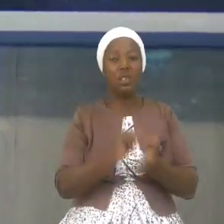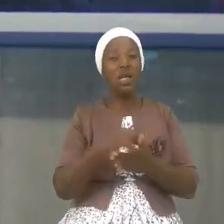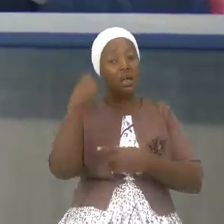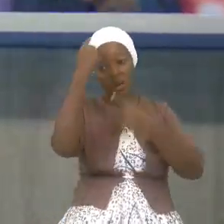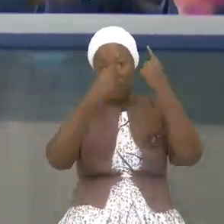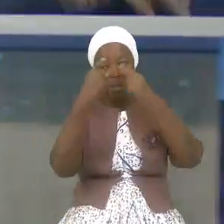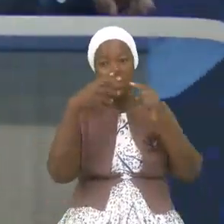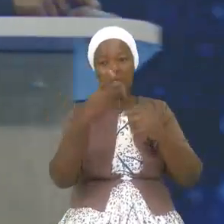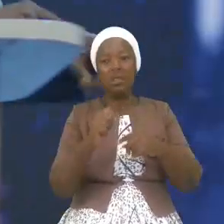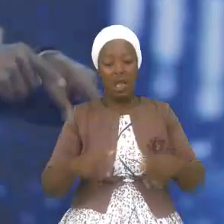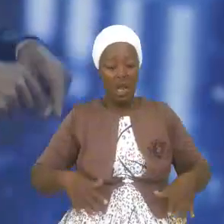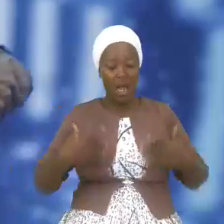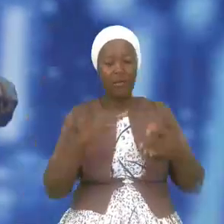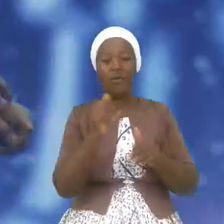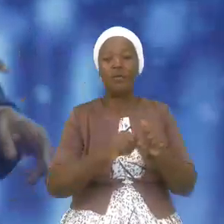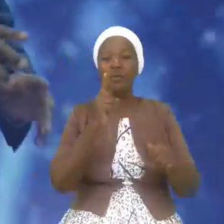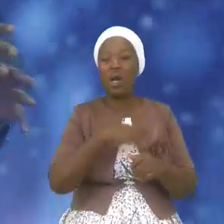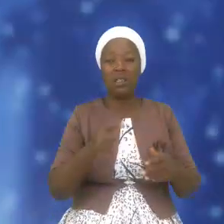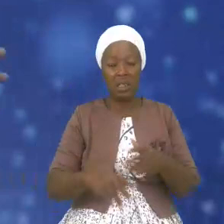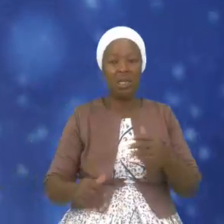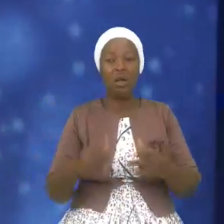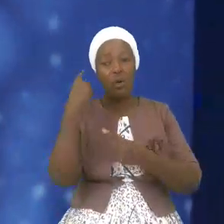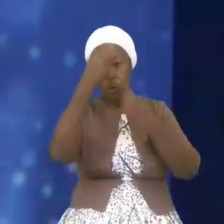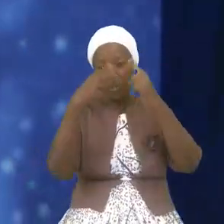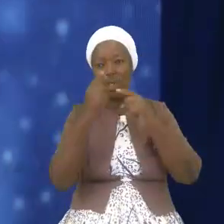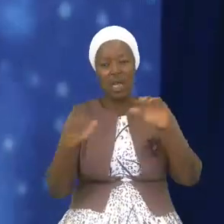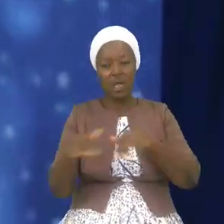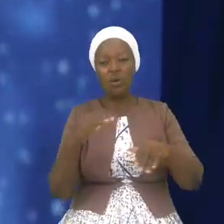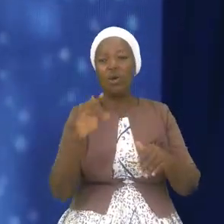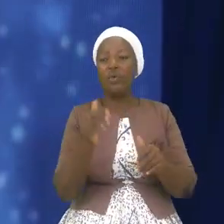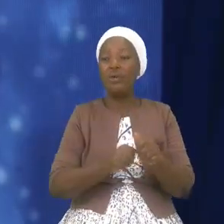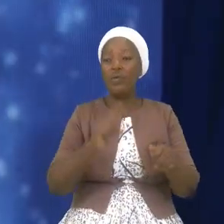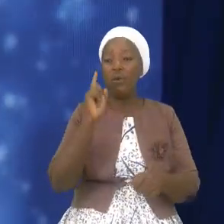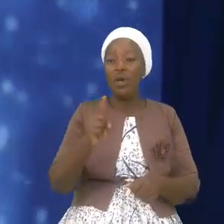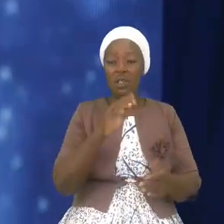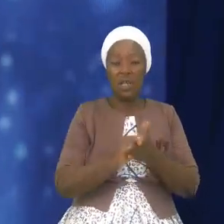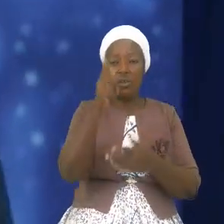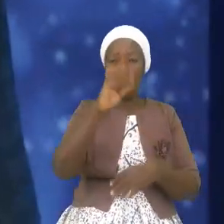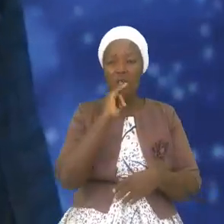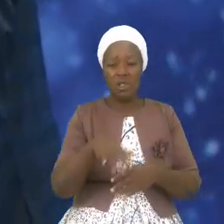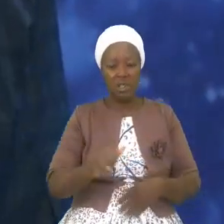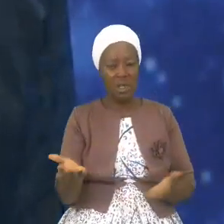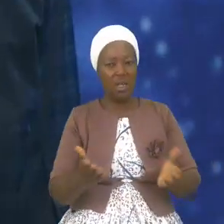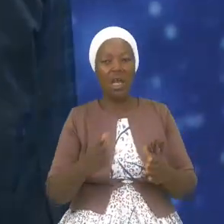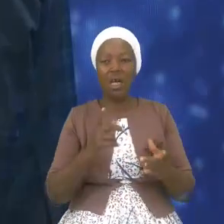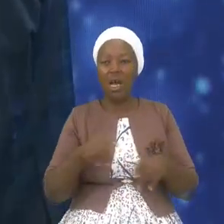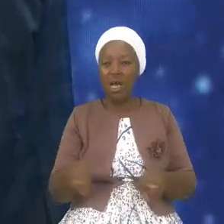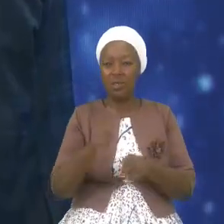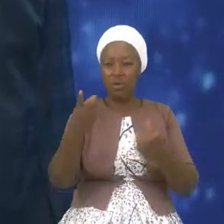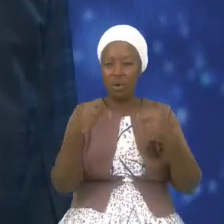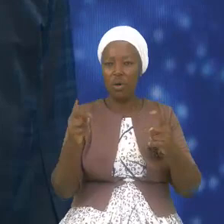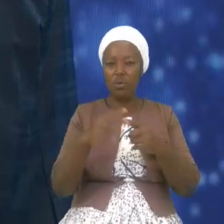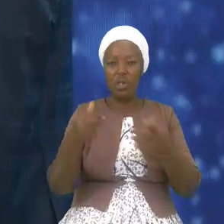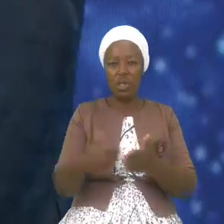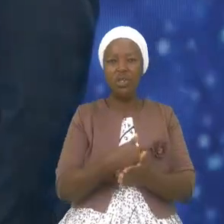of everyone, that God is still here. As you come to the new covenant, he weighed people like